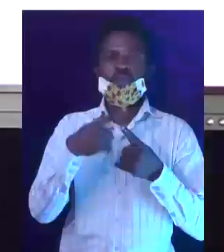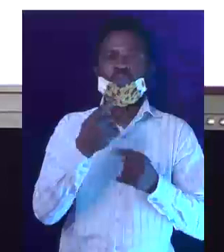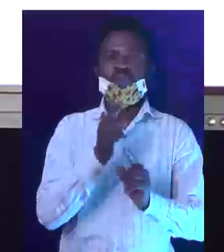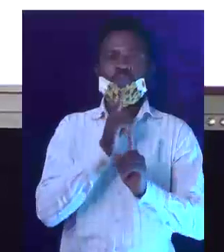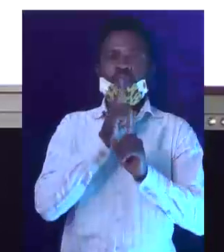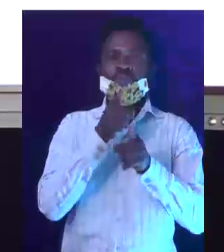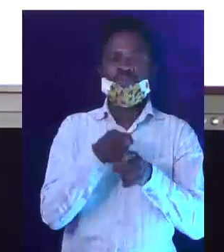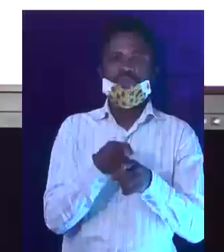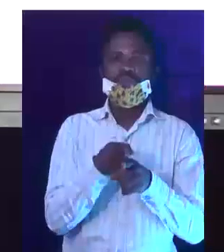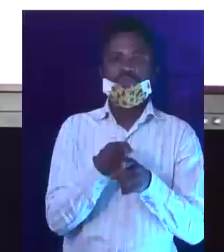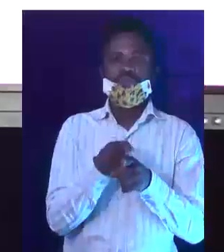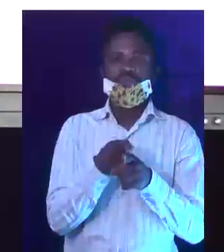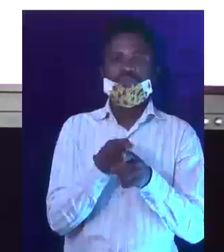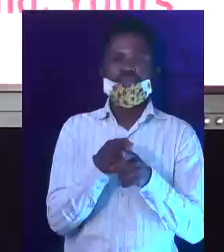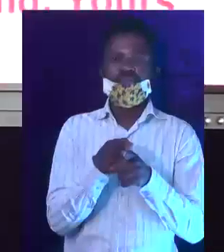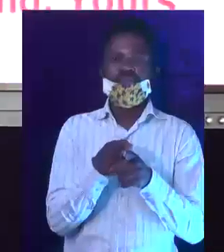Now to the answer.